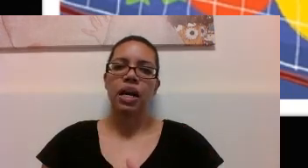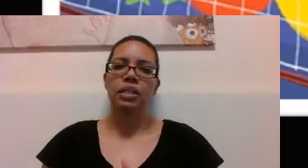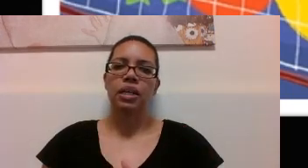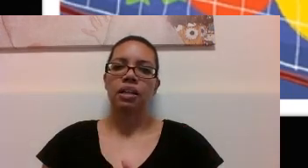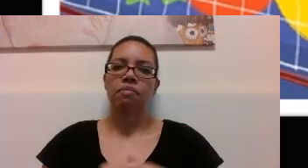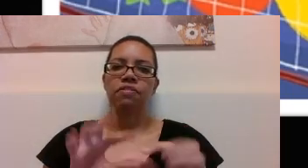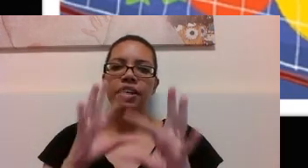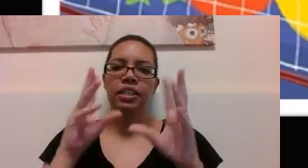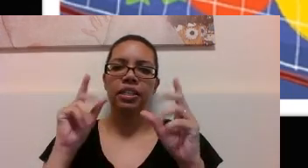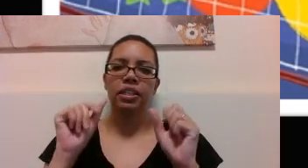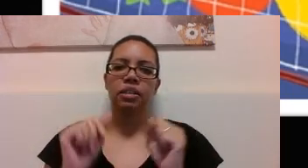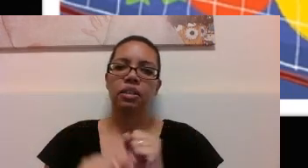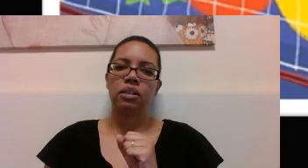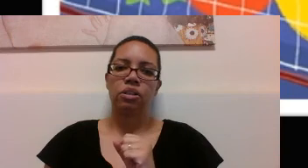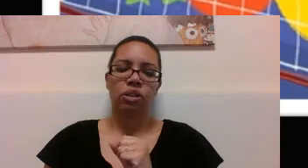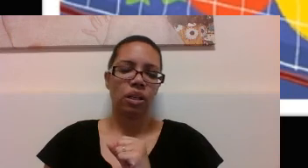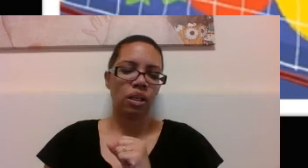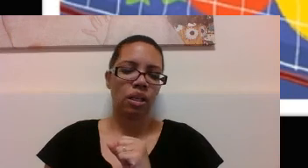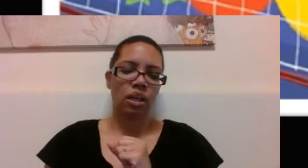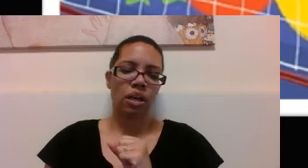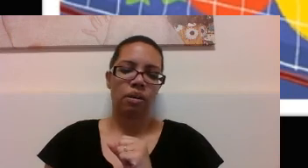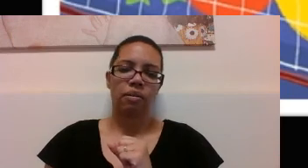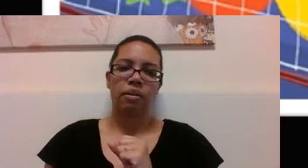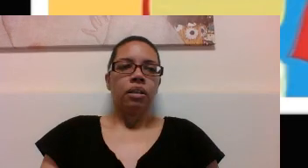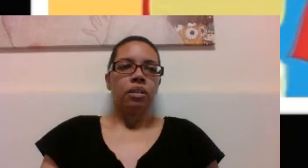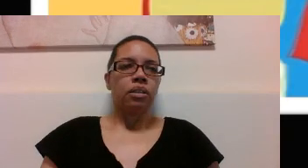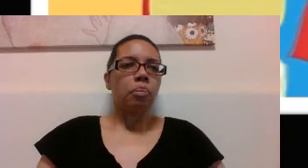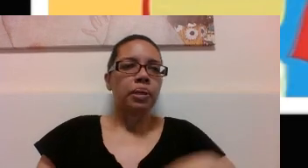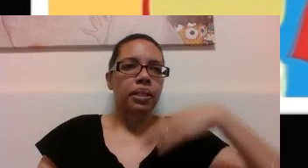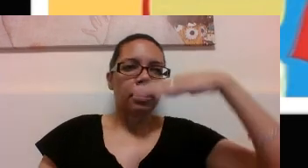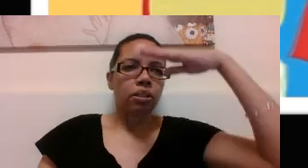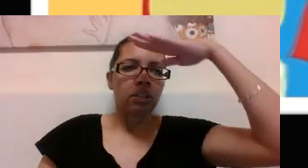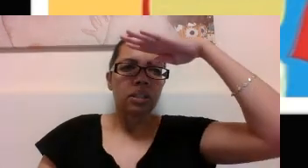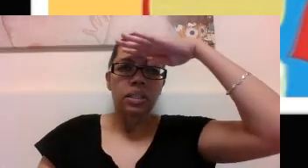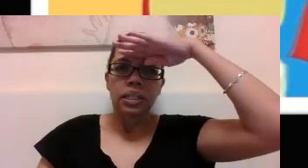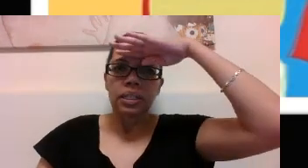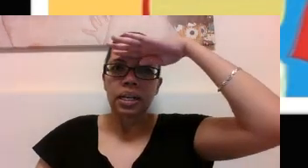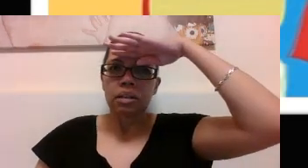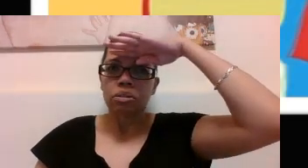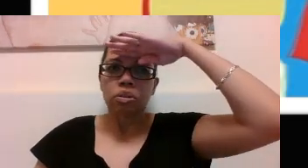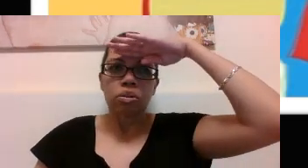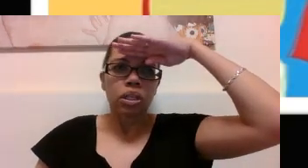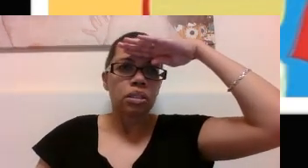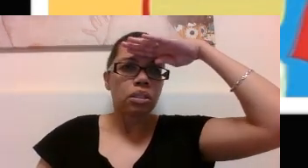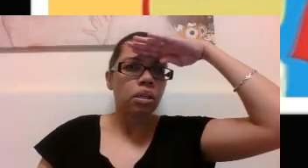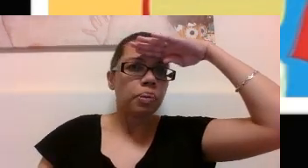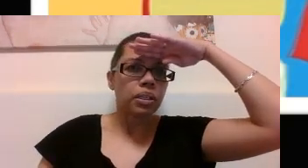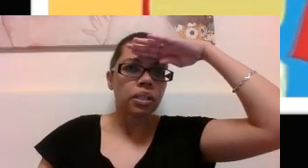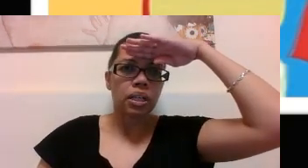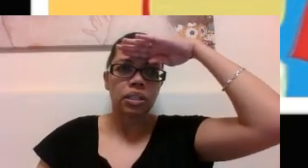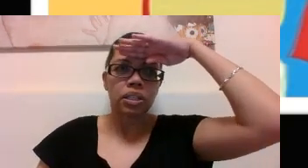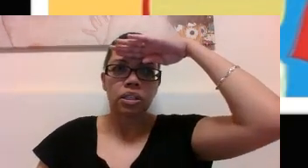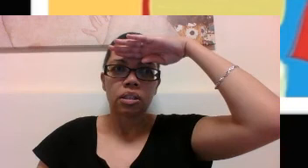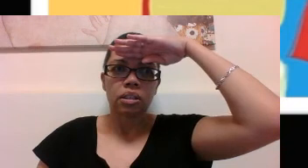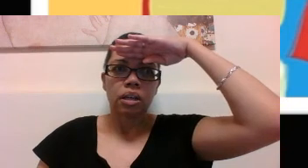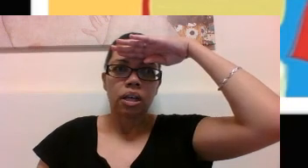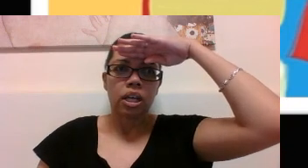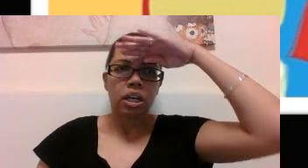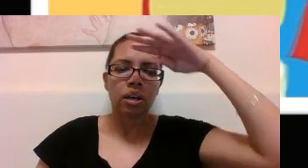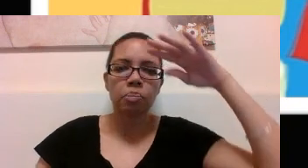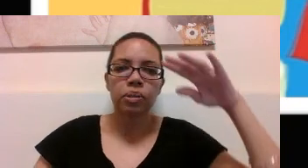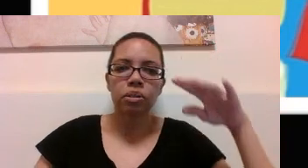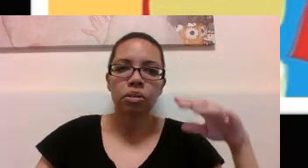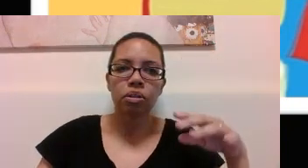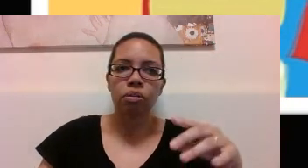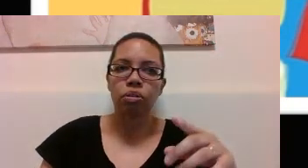of his hands and vanished into thin air. Super Tato set out on a super search.